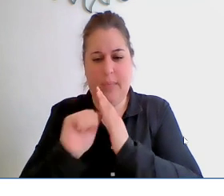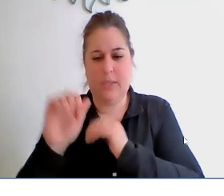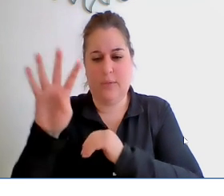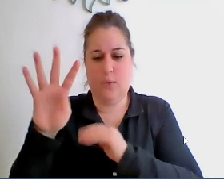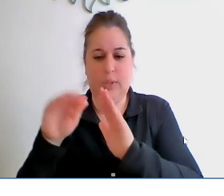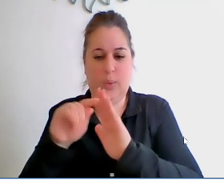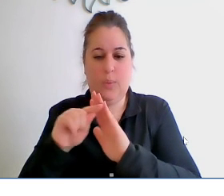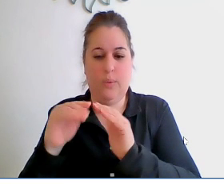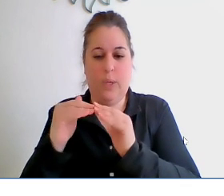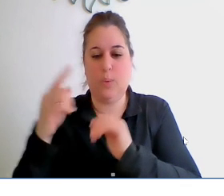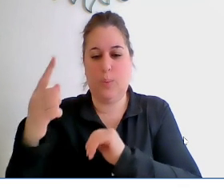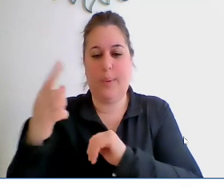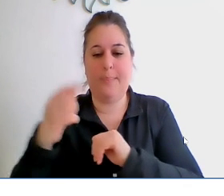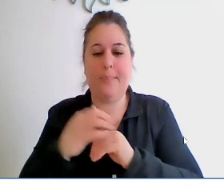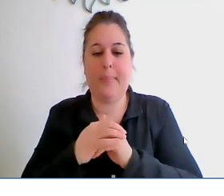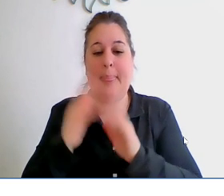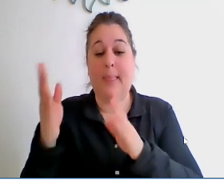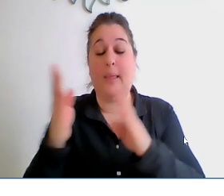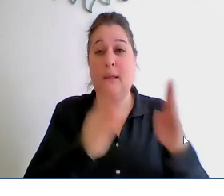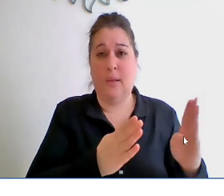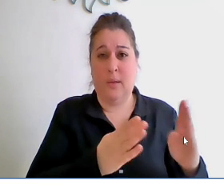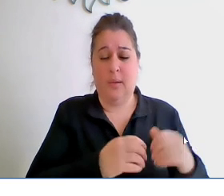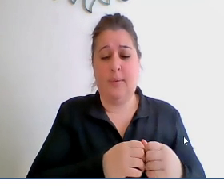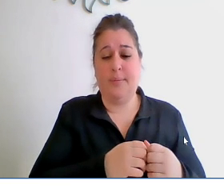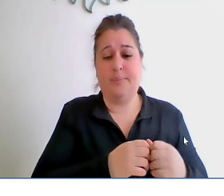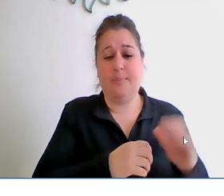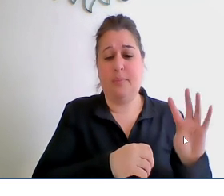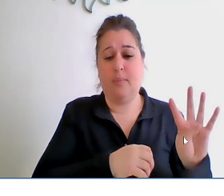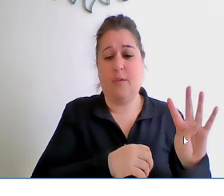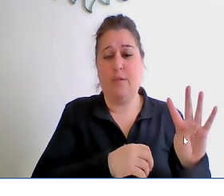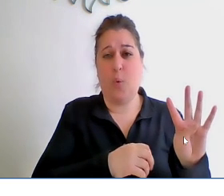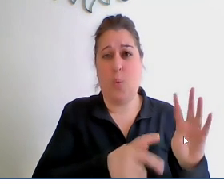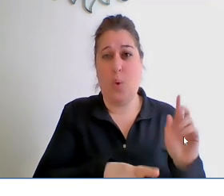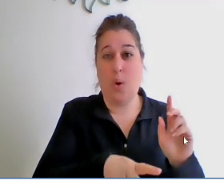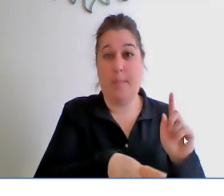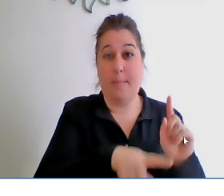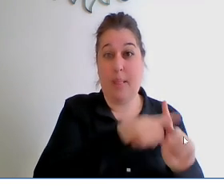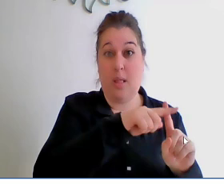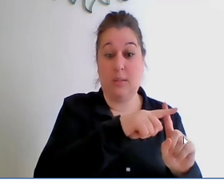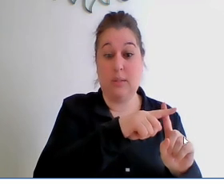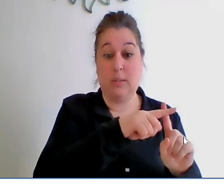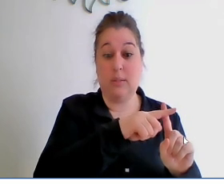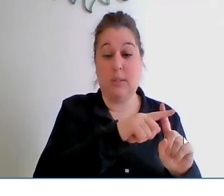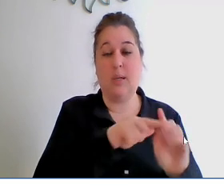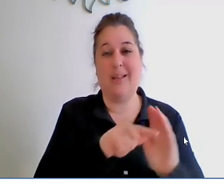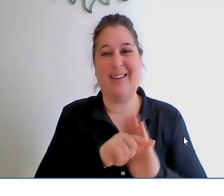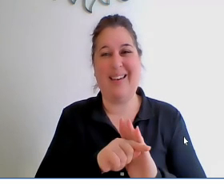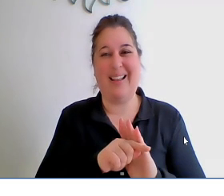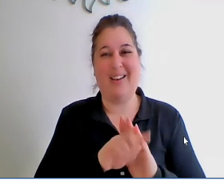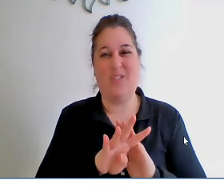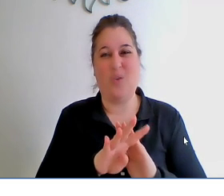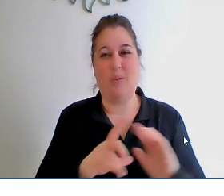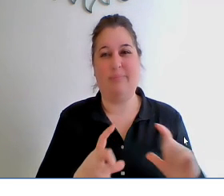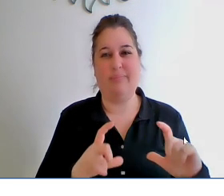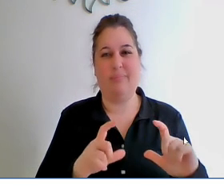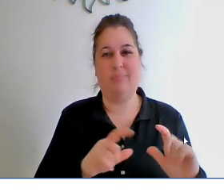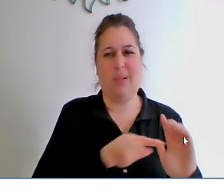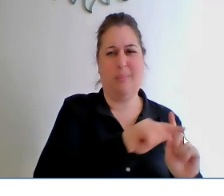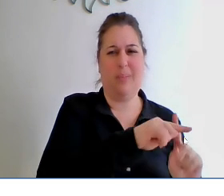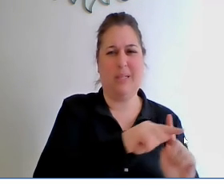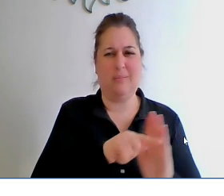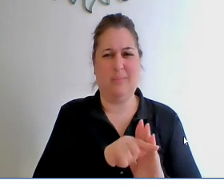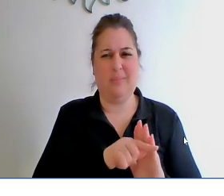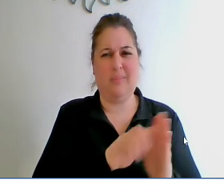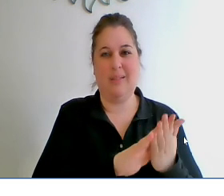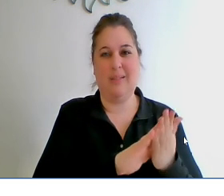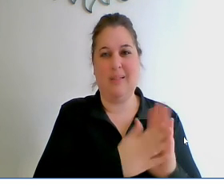except that this one had a negative first and then a positive. It doesn't matter. It's a positive and then a negative. It doesn't matter. They're still different signs. So make